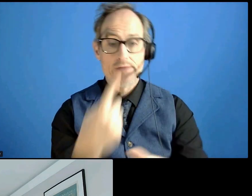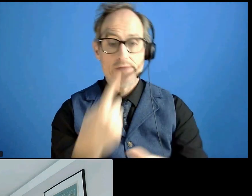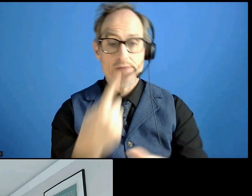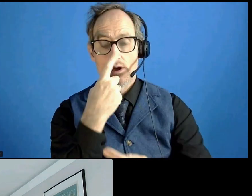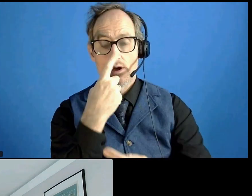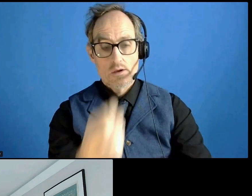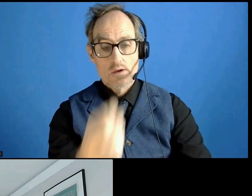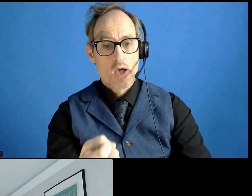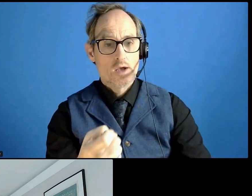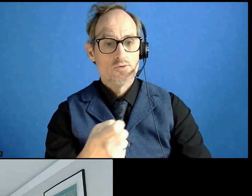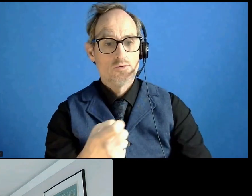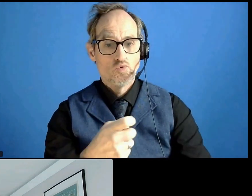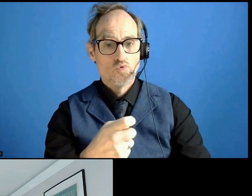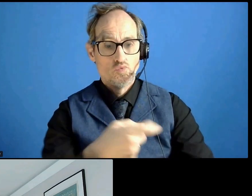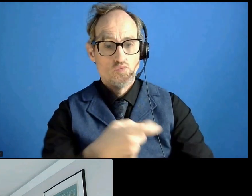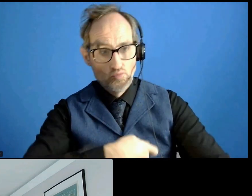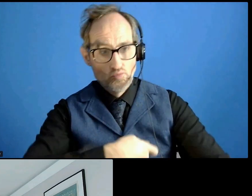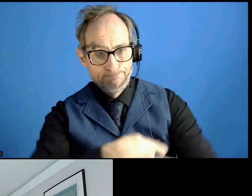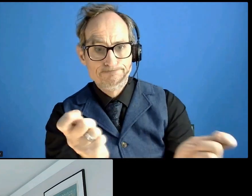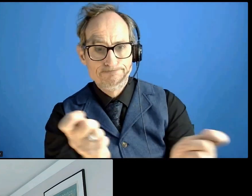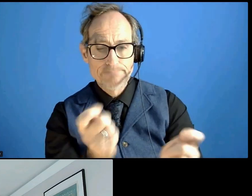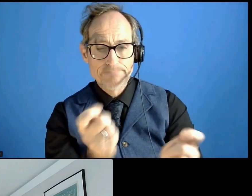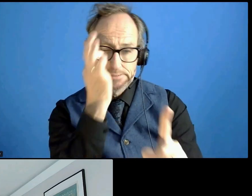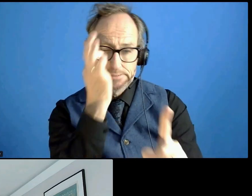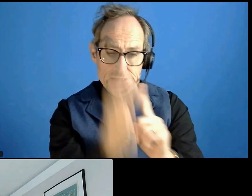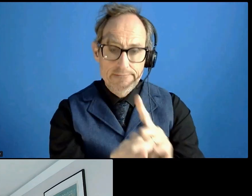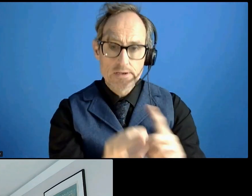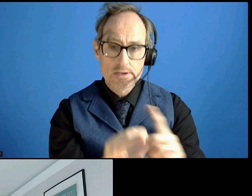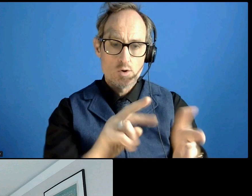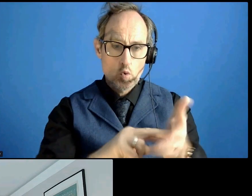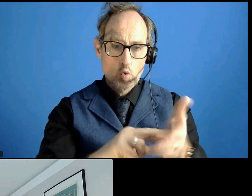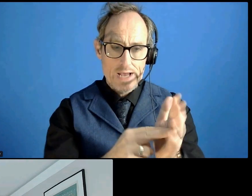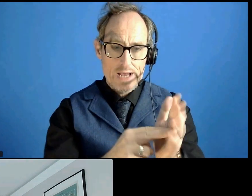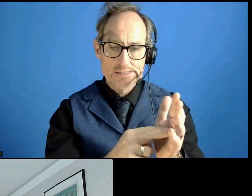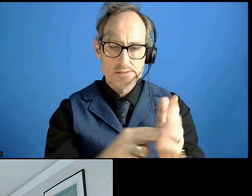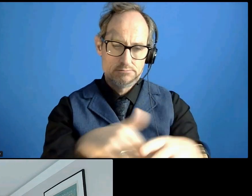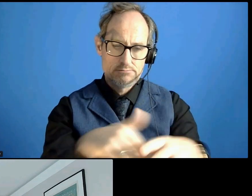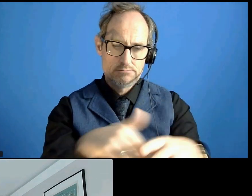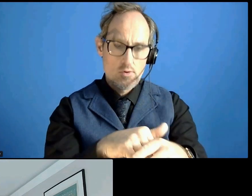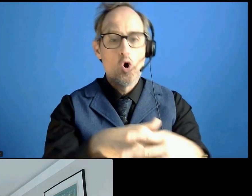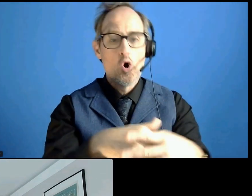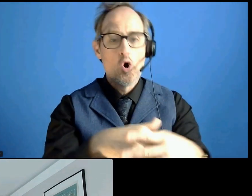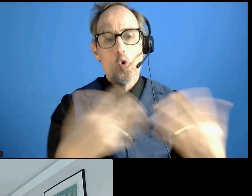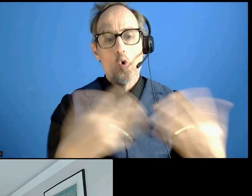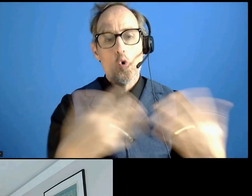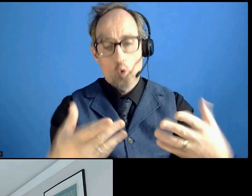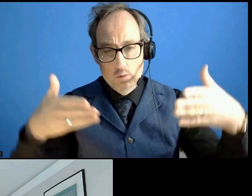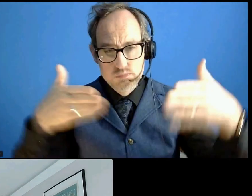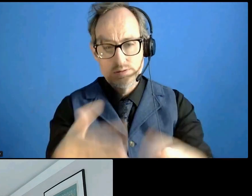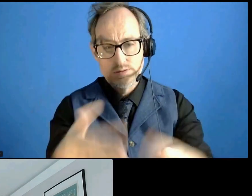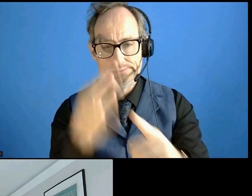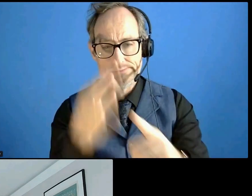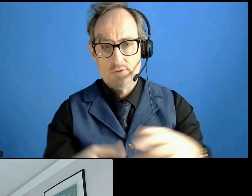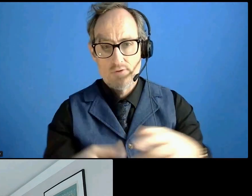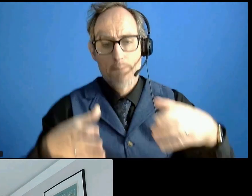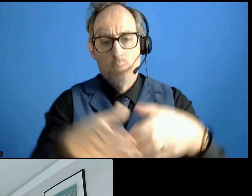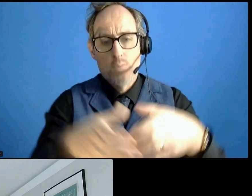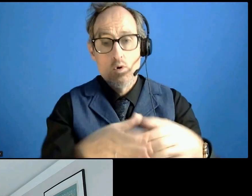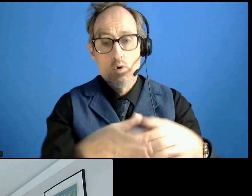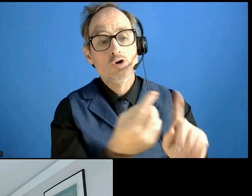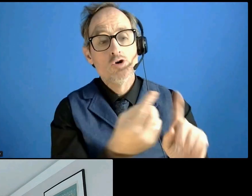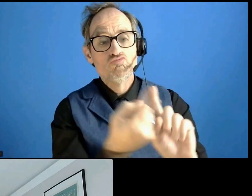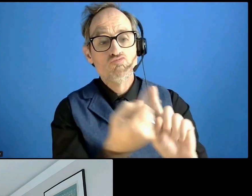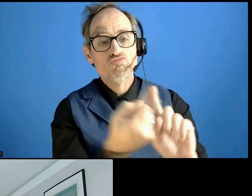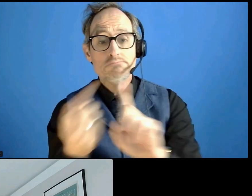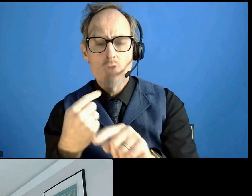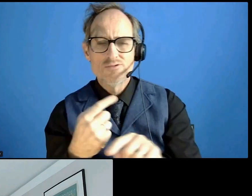on that were fairly low. Would have liked them to have been a bit higher, just to kind of get the proper data